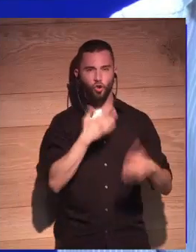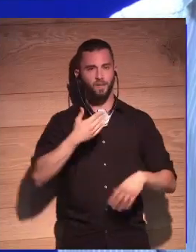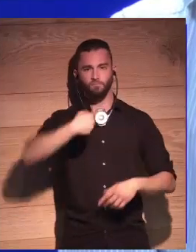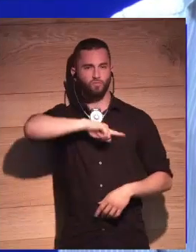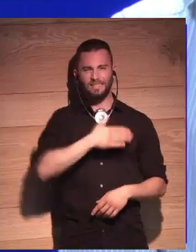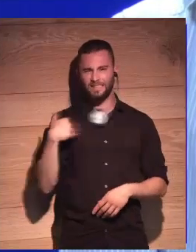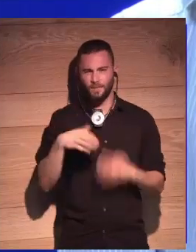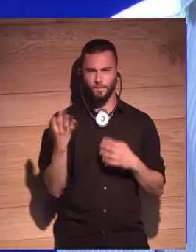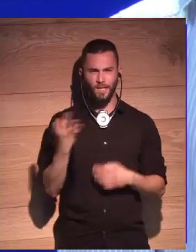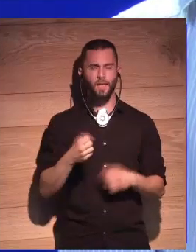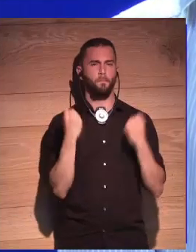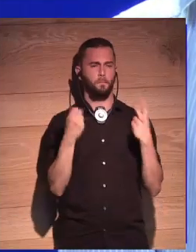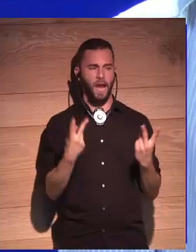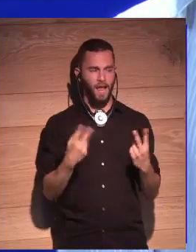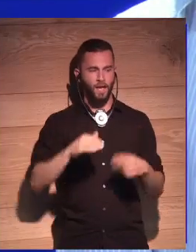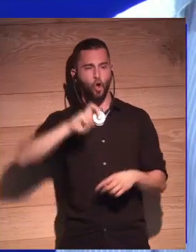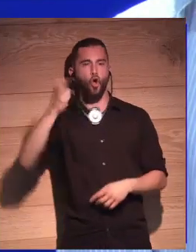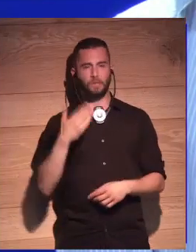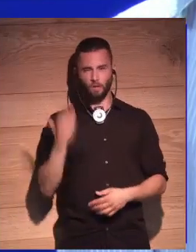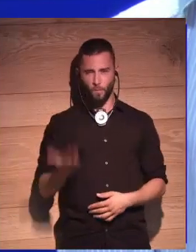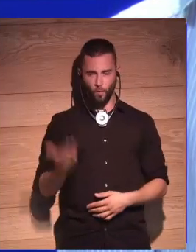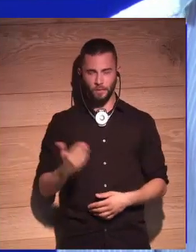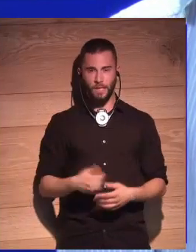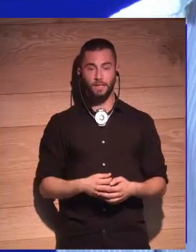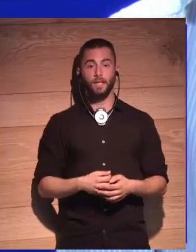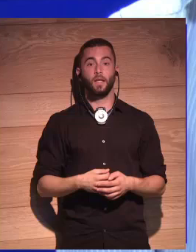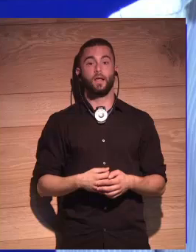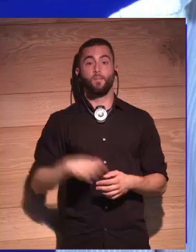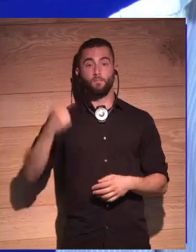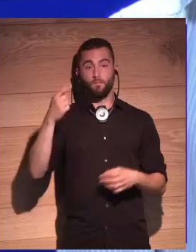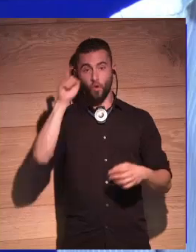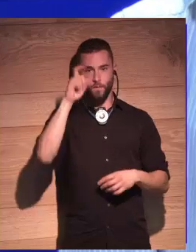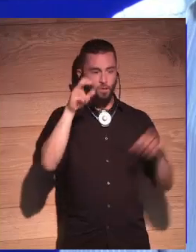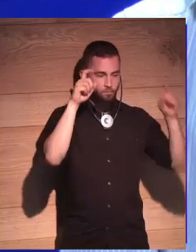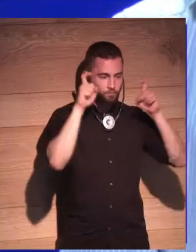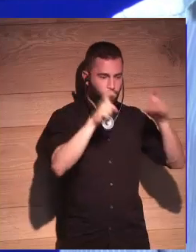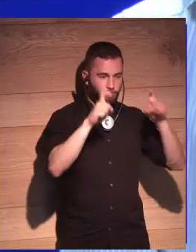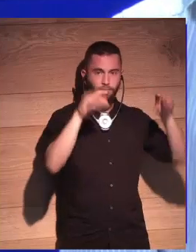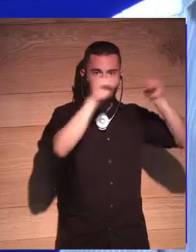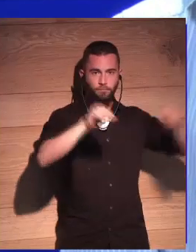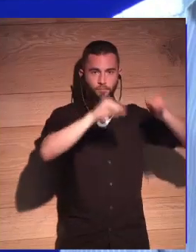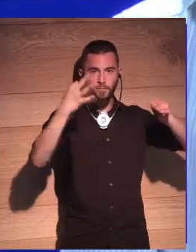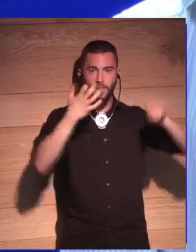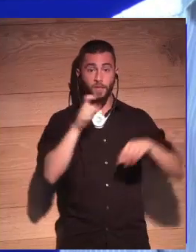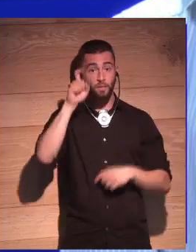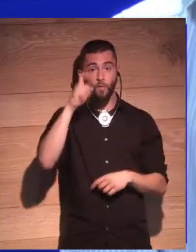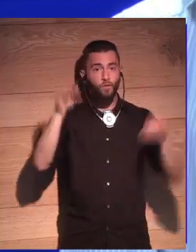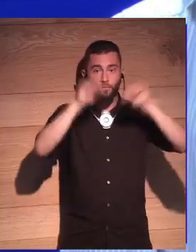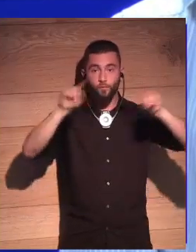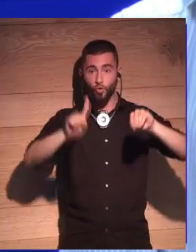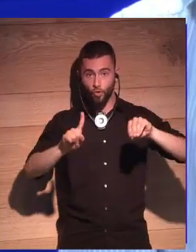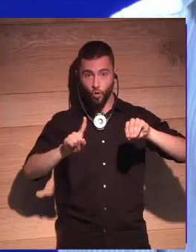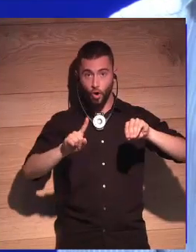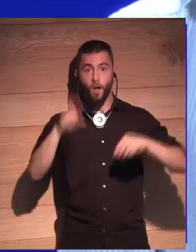together what we want to do with technology, and especially what for? But also we need to train the trainers. If we do